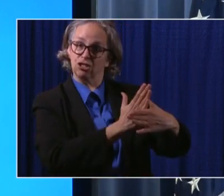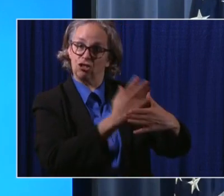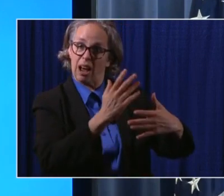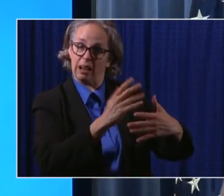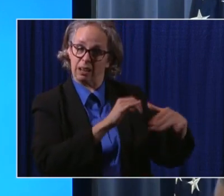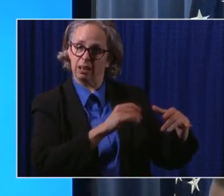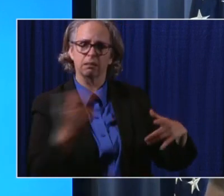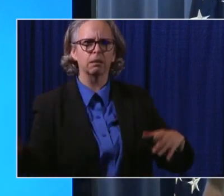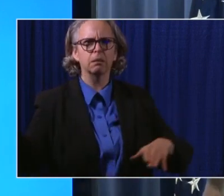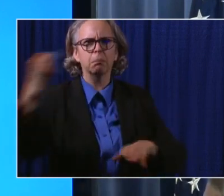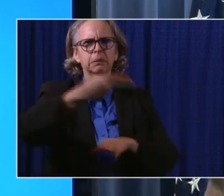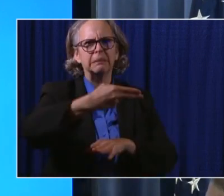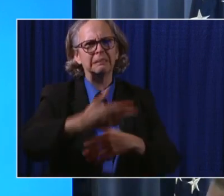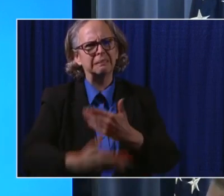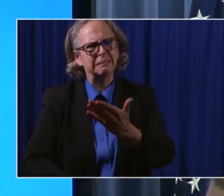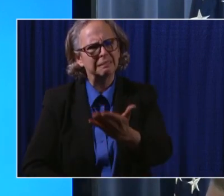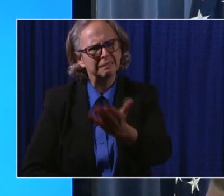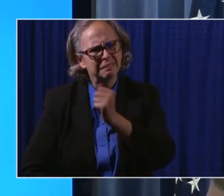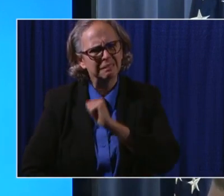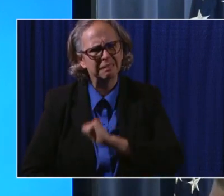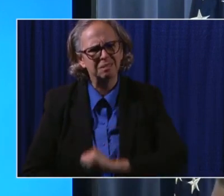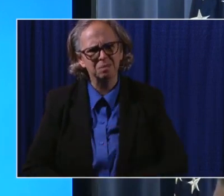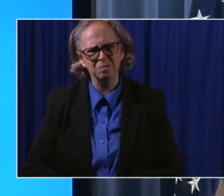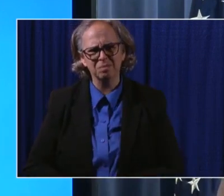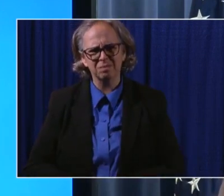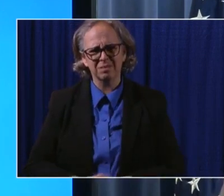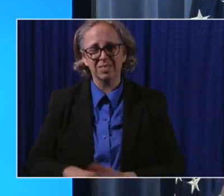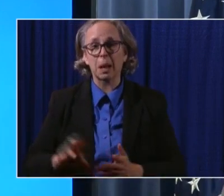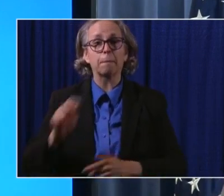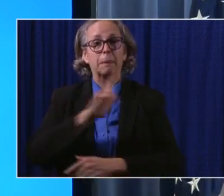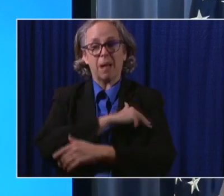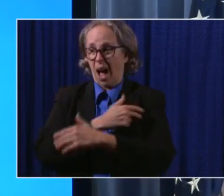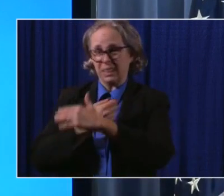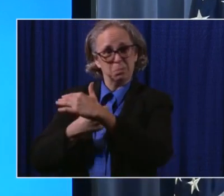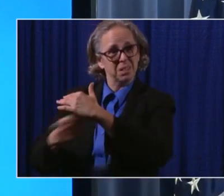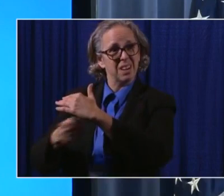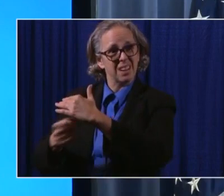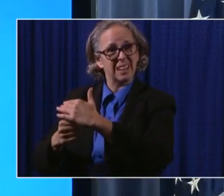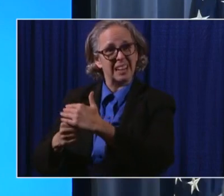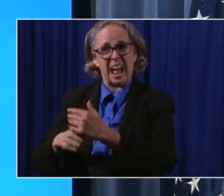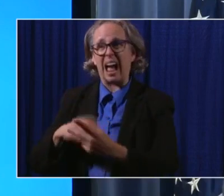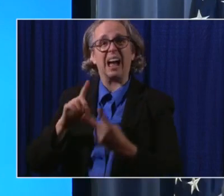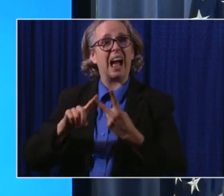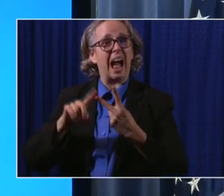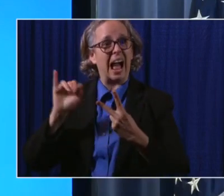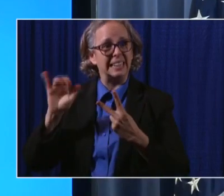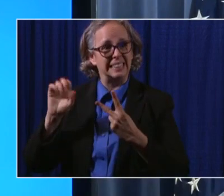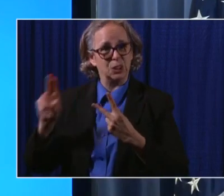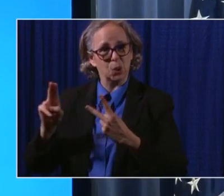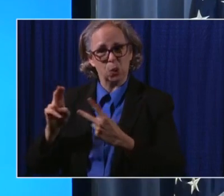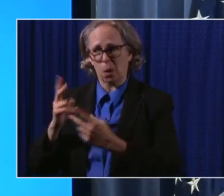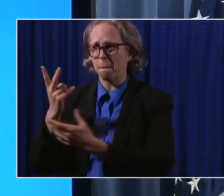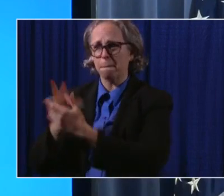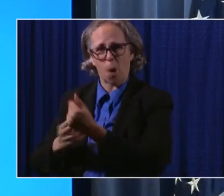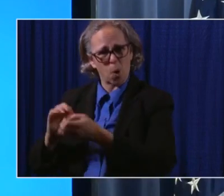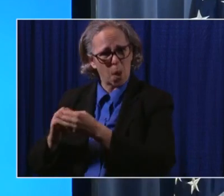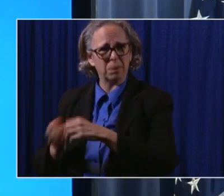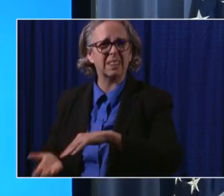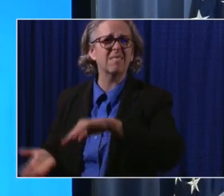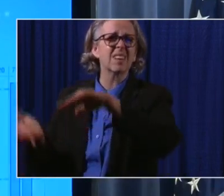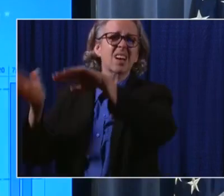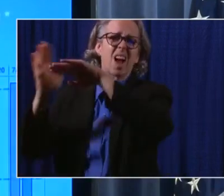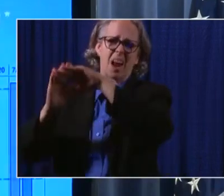the 21-day average. And ICU admissions is up. Let's look at the